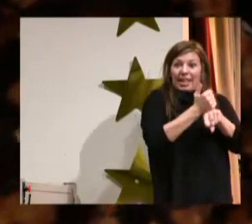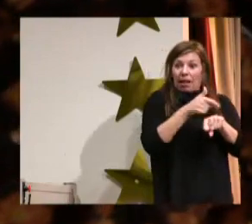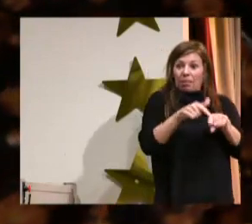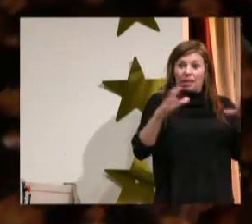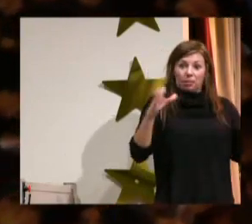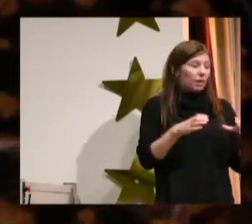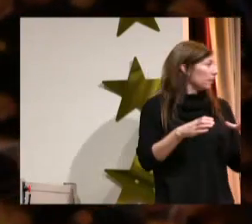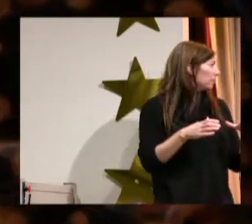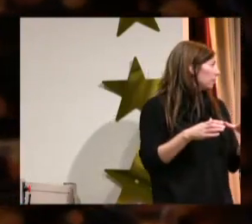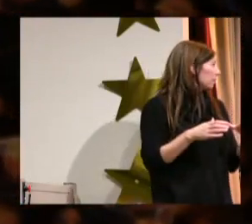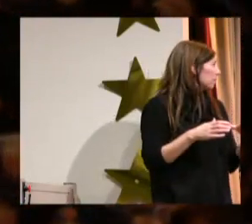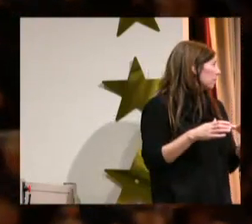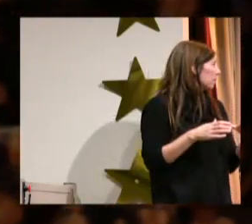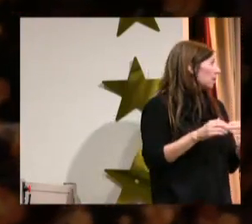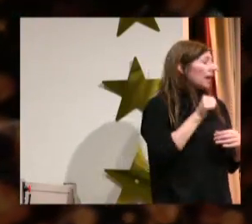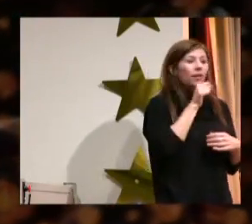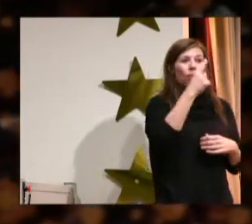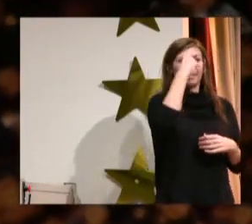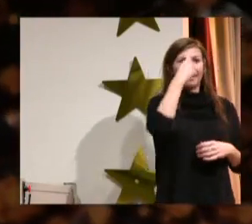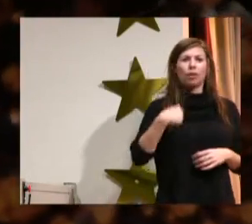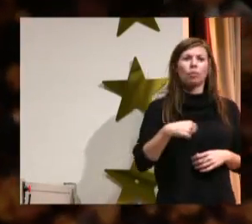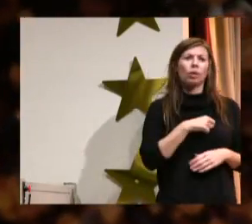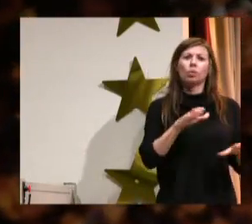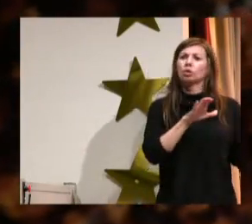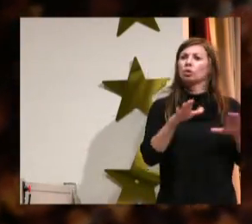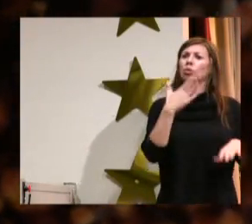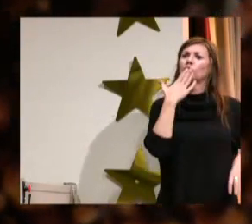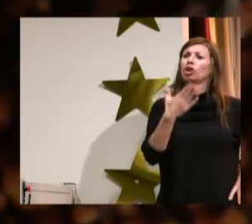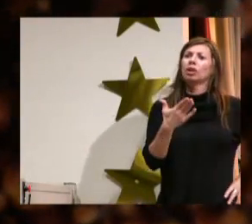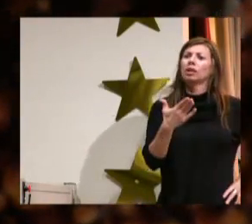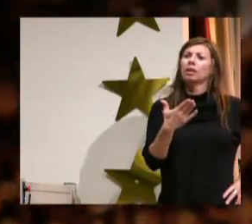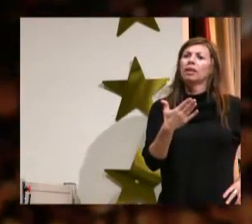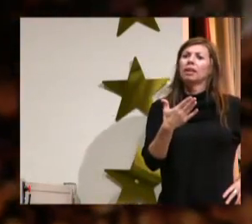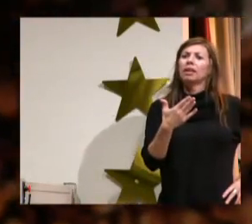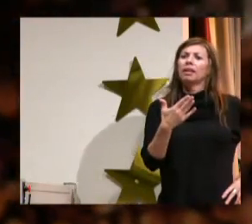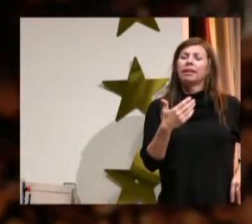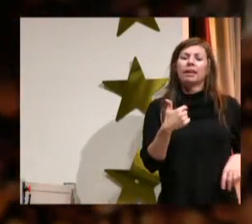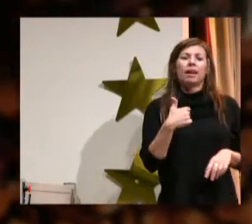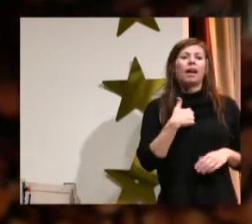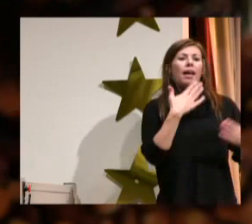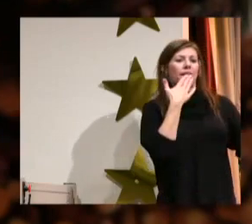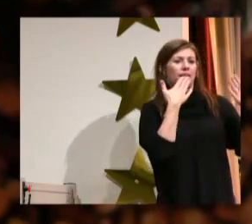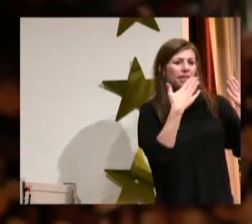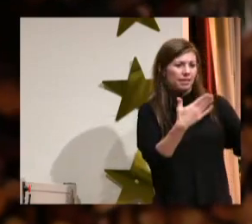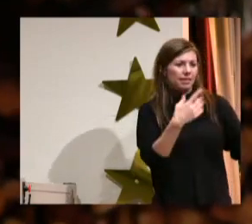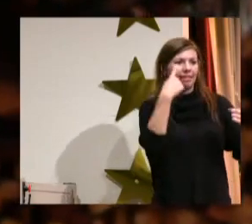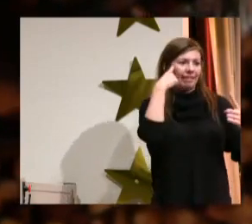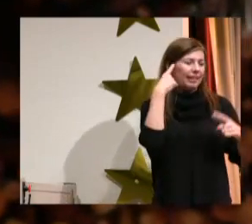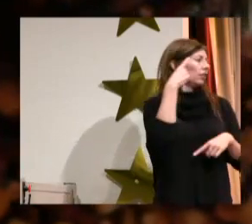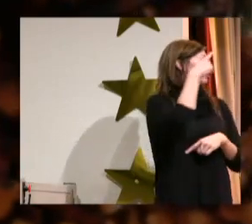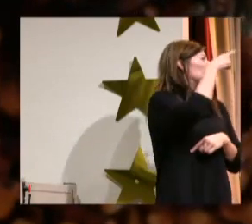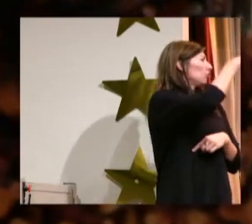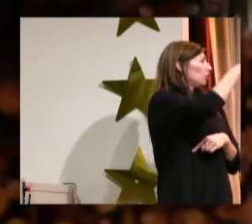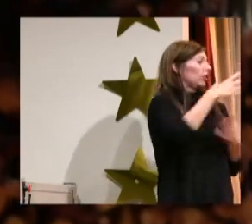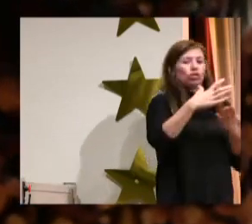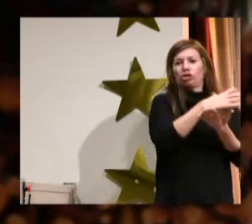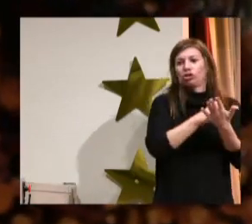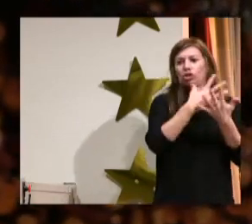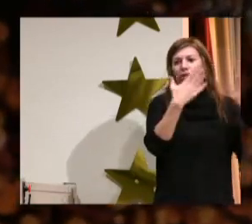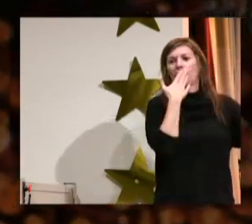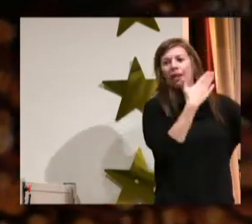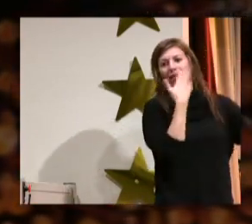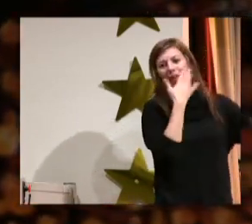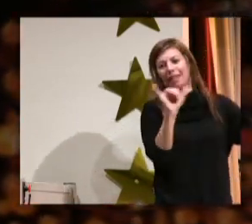know, I don't think we would be here doing as good as we were. So I think Miss Novak deserves a lot of credit. You're the